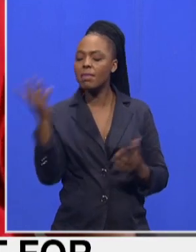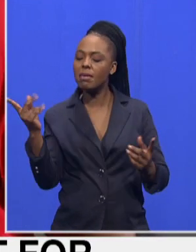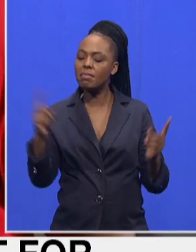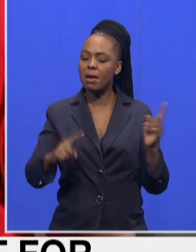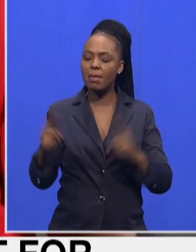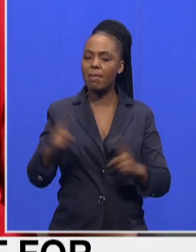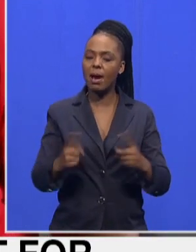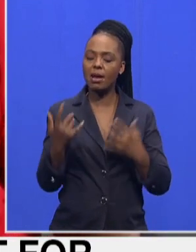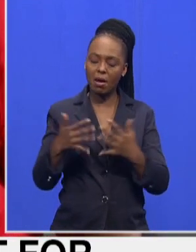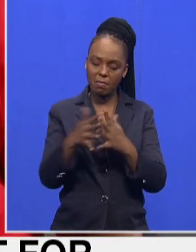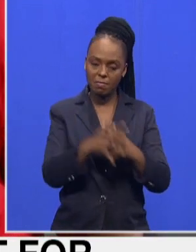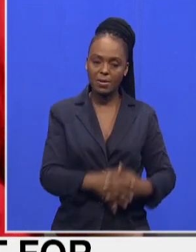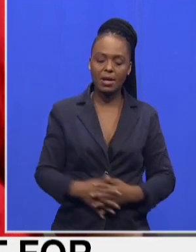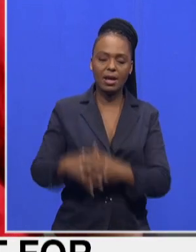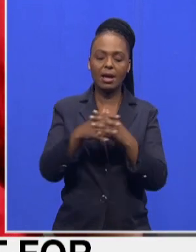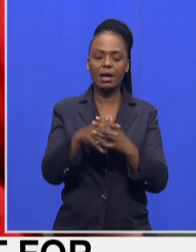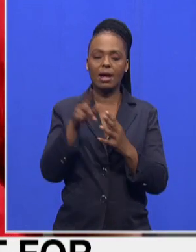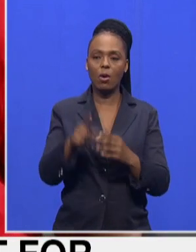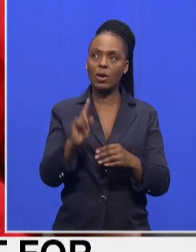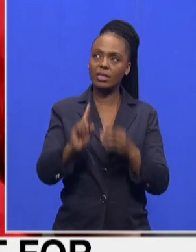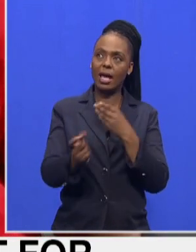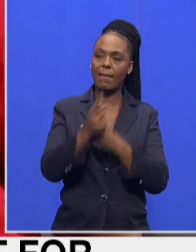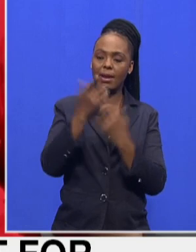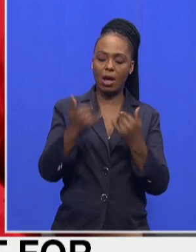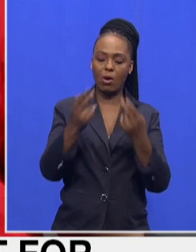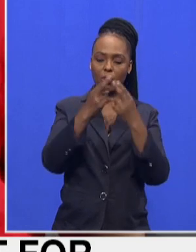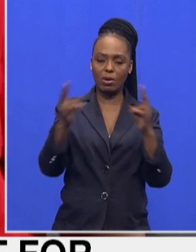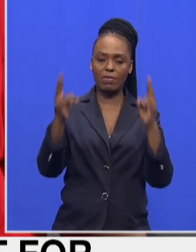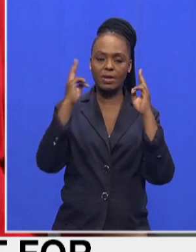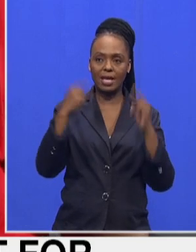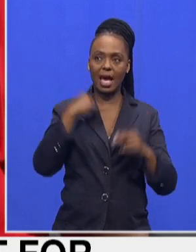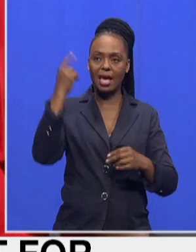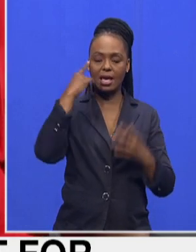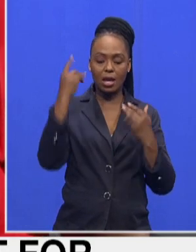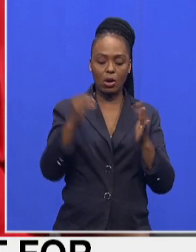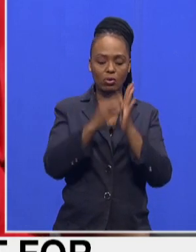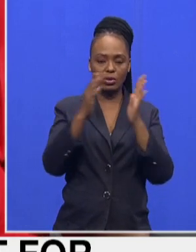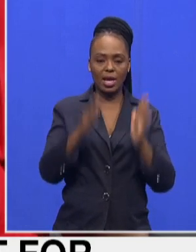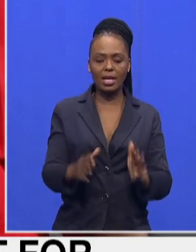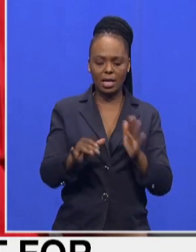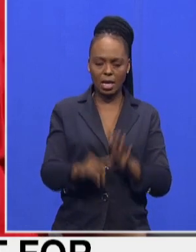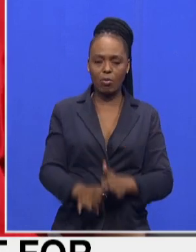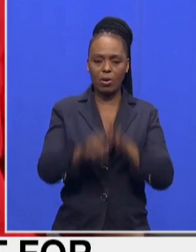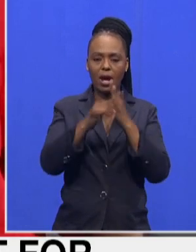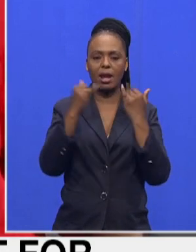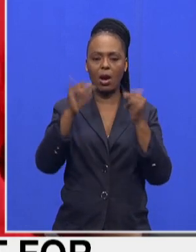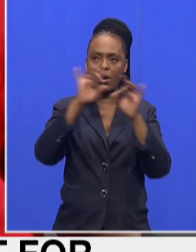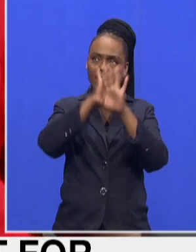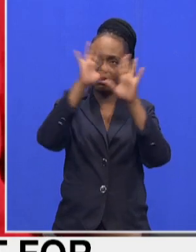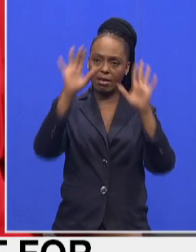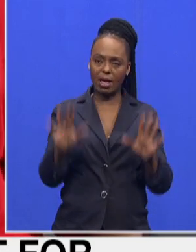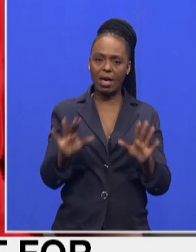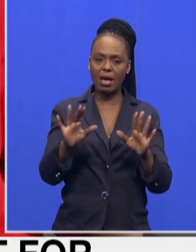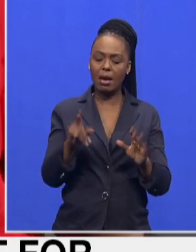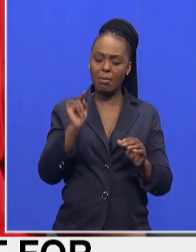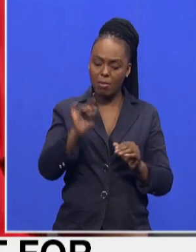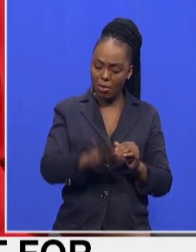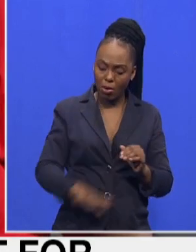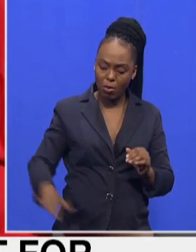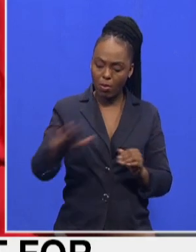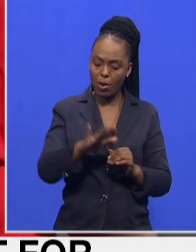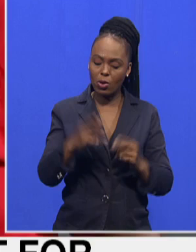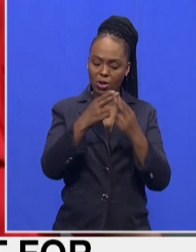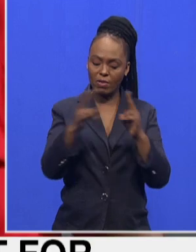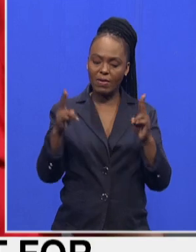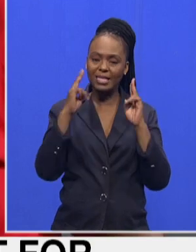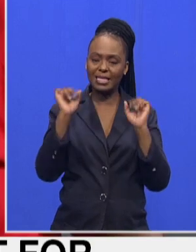of what's happening in the institution. Right now, students, I think it's important that we bring to light that academia is continuing as per usual,